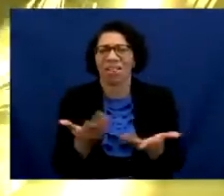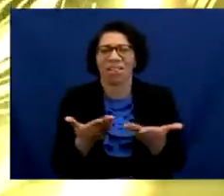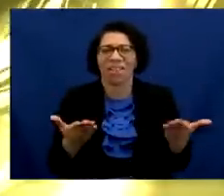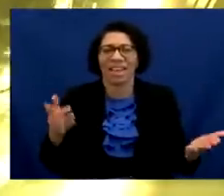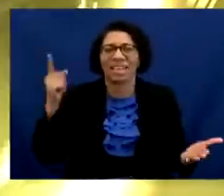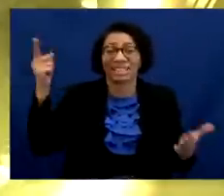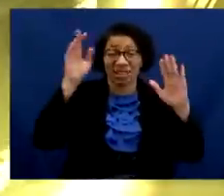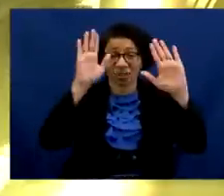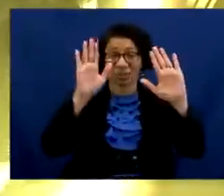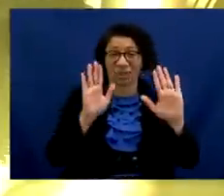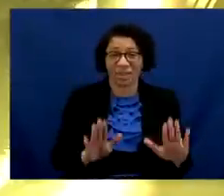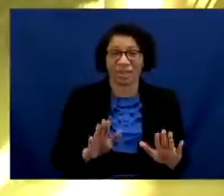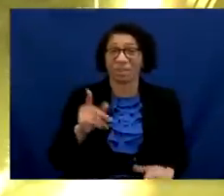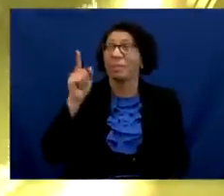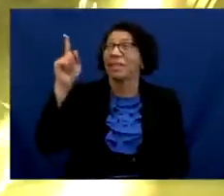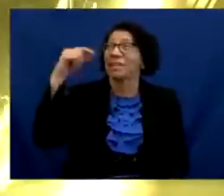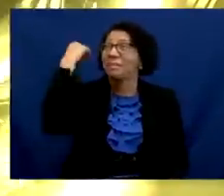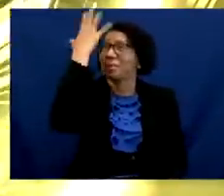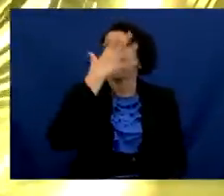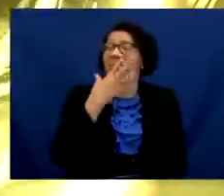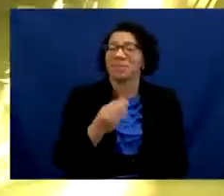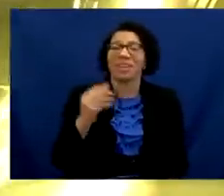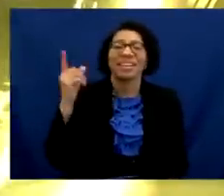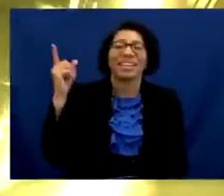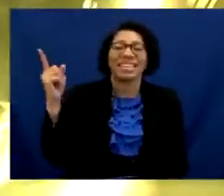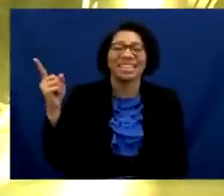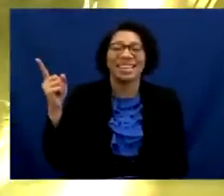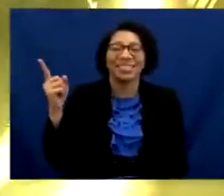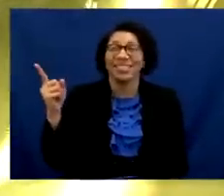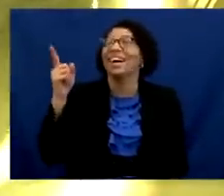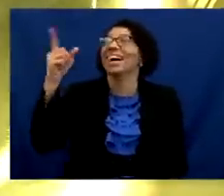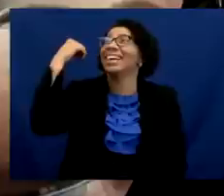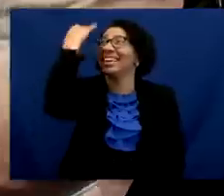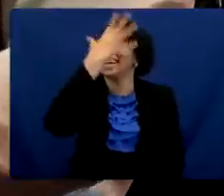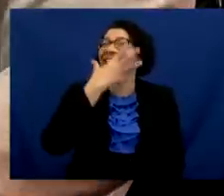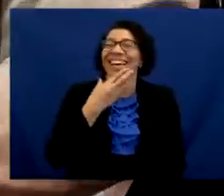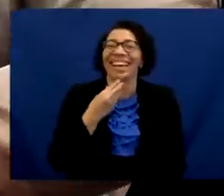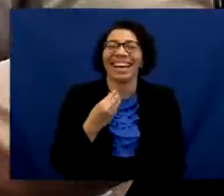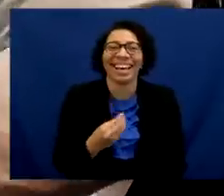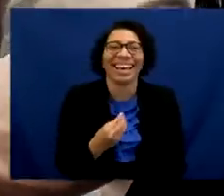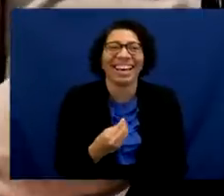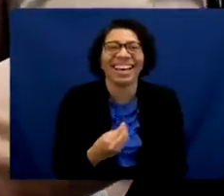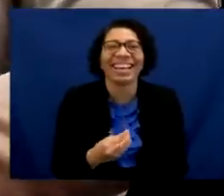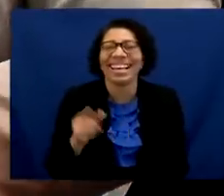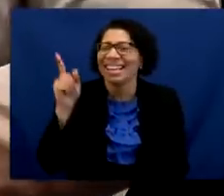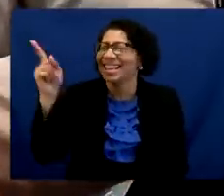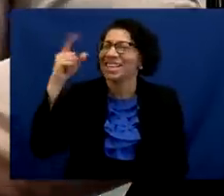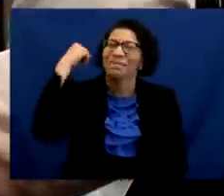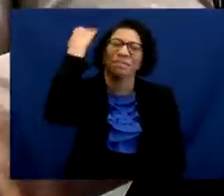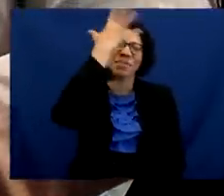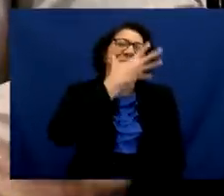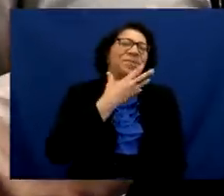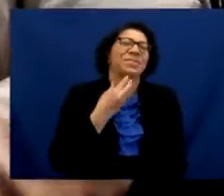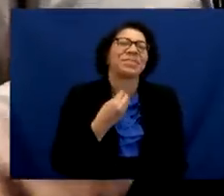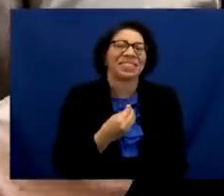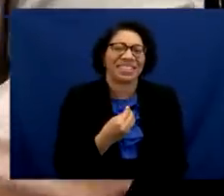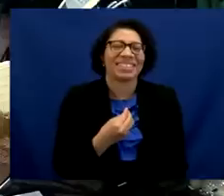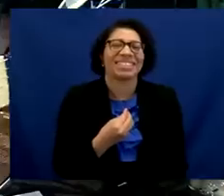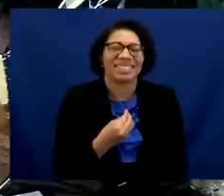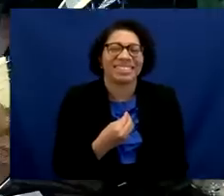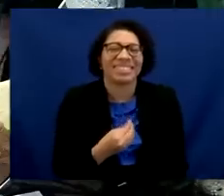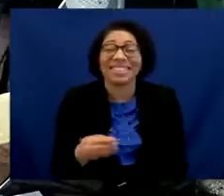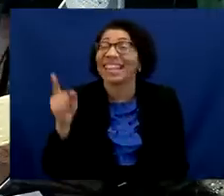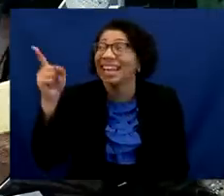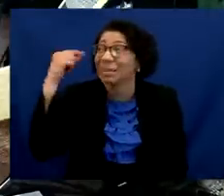and say, isn't he beautiful? Isn't he beautiful? Isn't he beautiful? Say, isn't